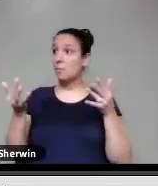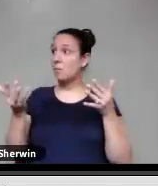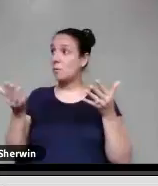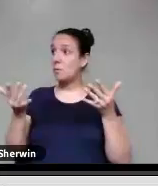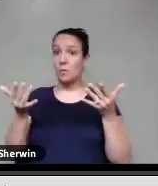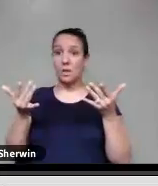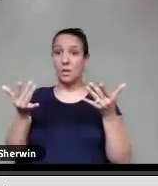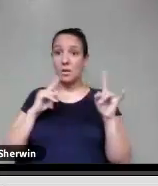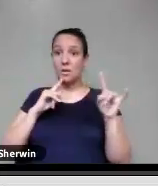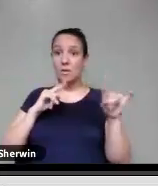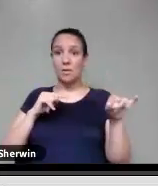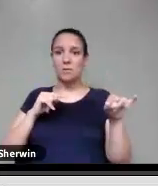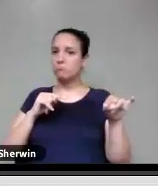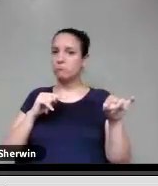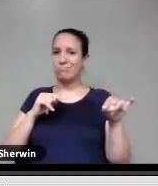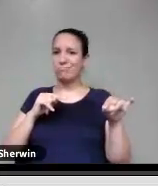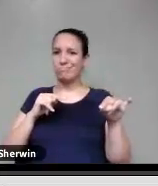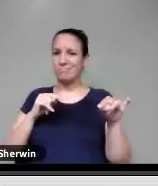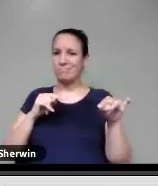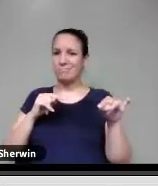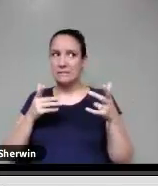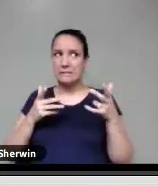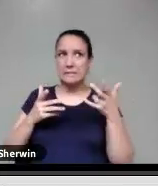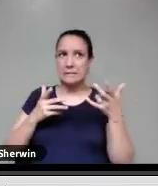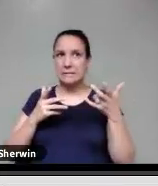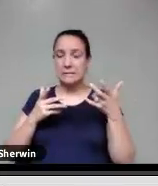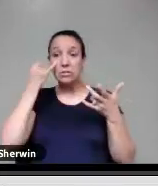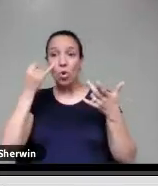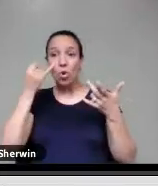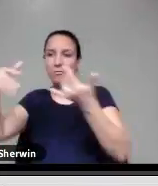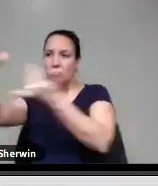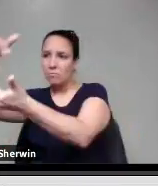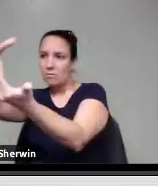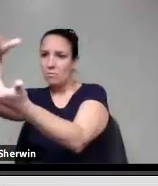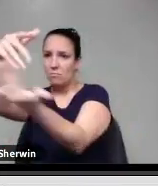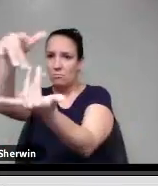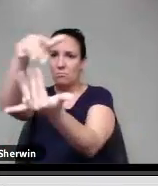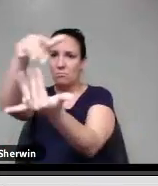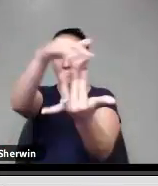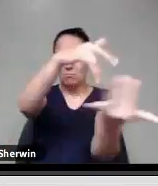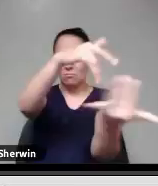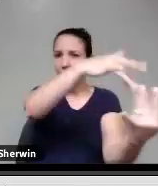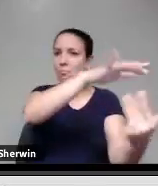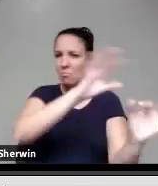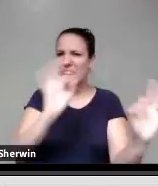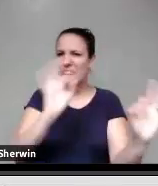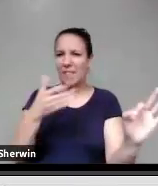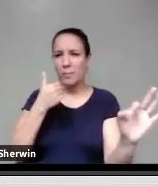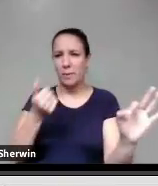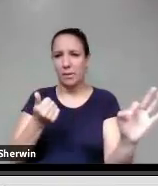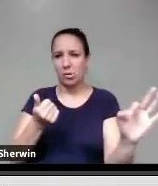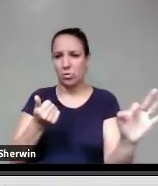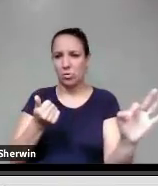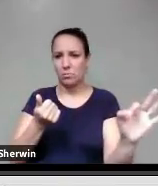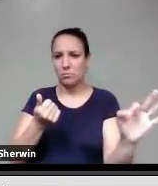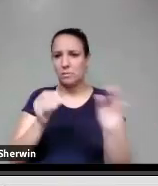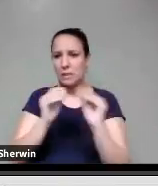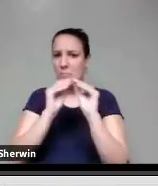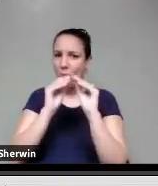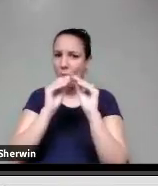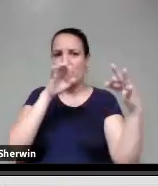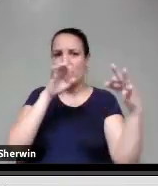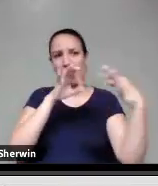are very hesitant to do that. So if you give them a chance to kind of discuss it at their tables for a minute or two, just ask the person